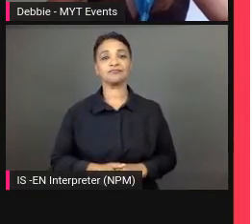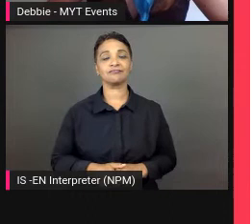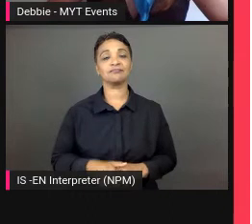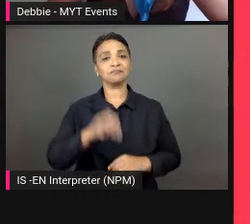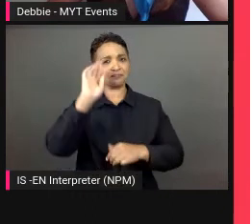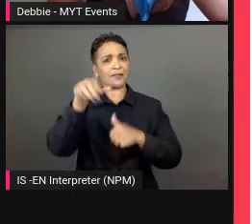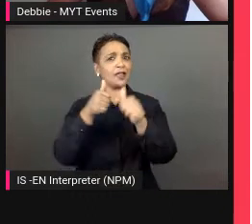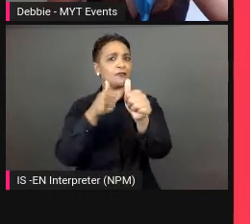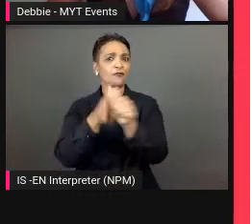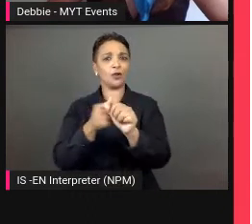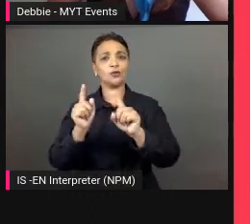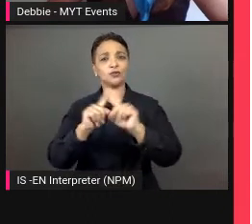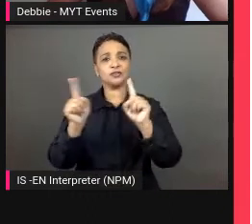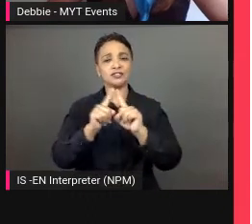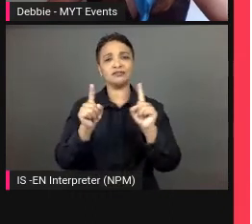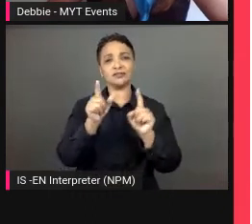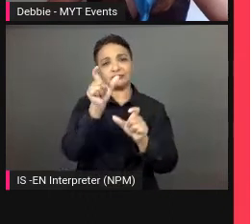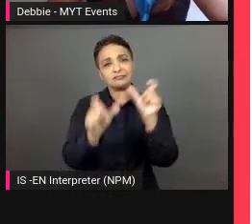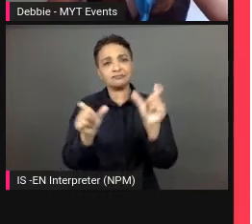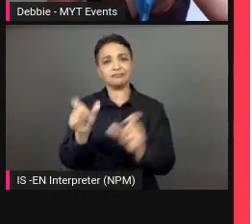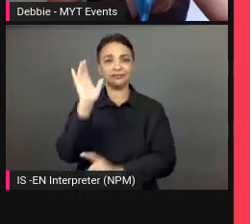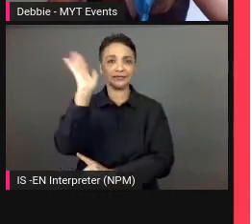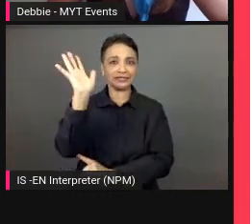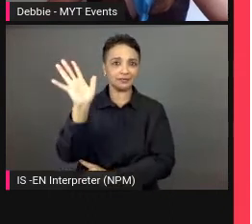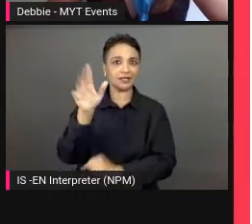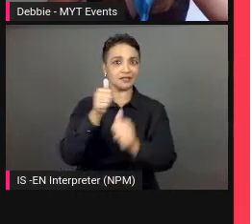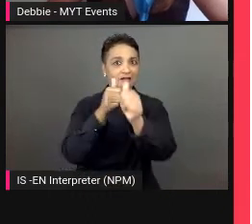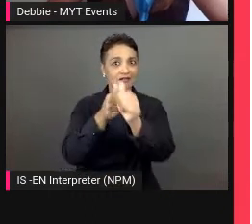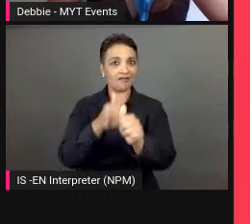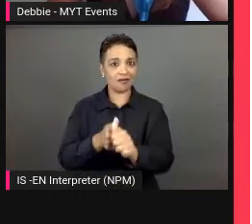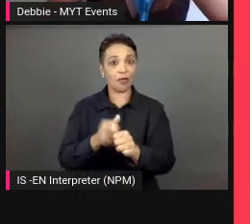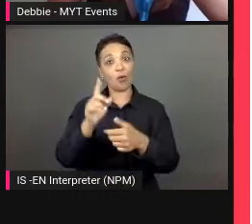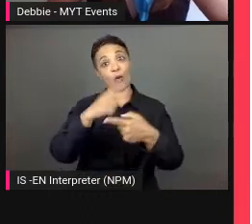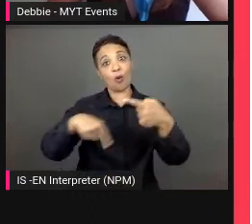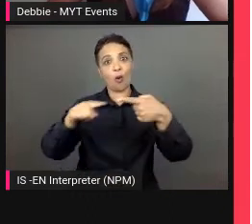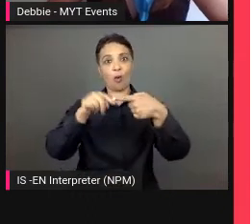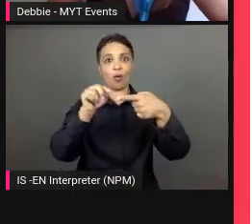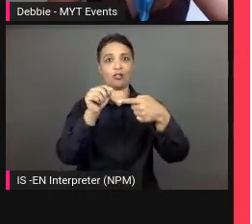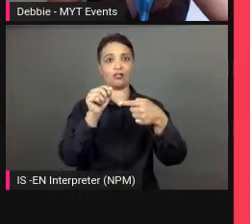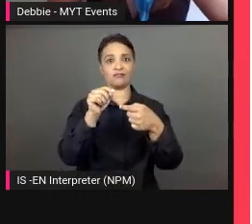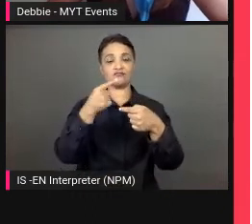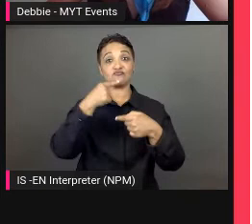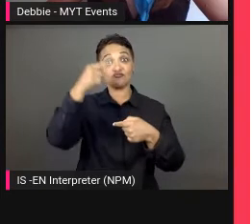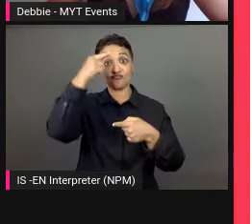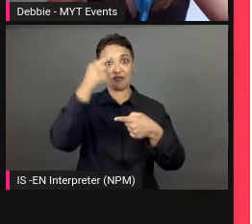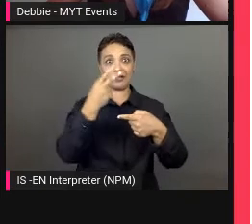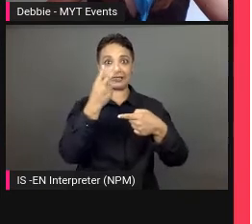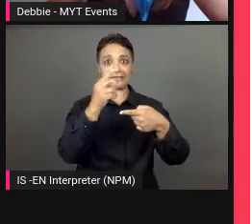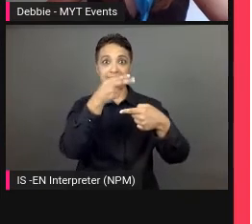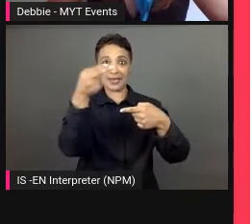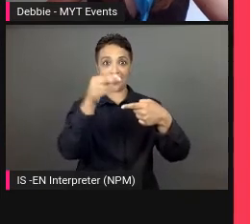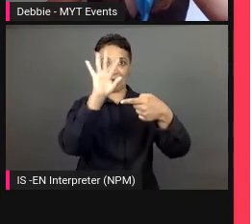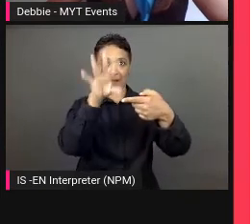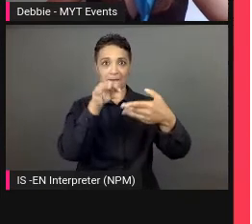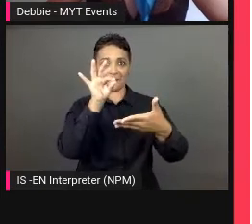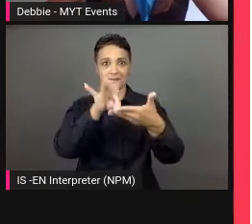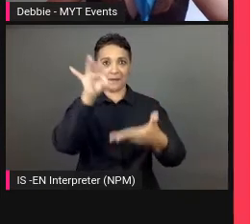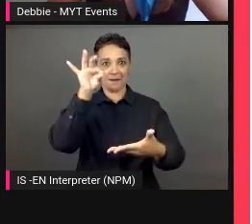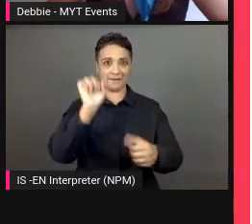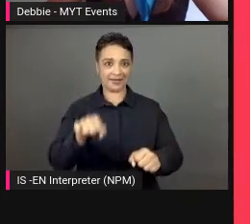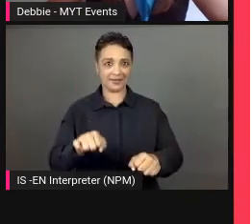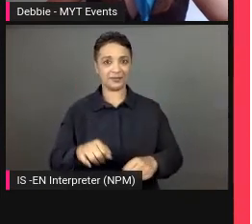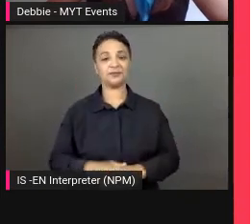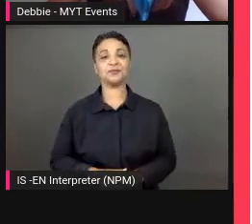and reshare their content, and our speakers' handles are all available on their profiles. So you could also head